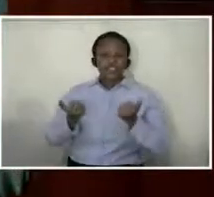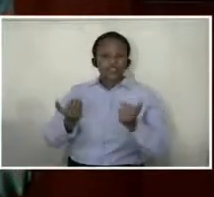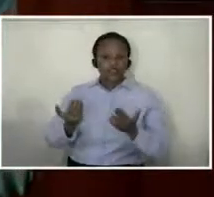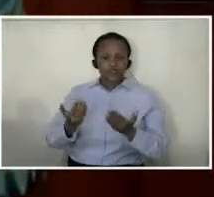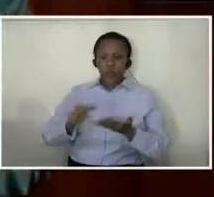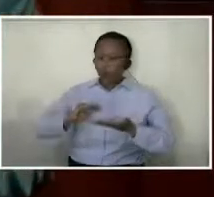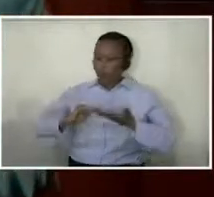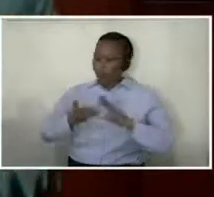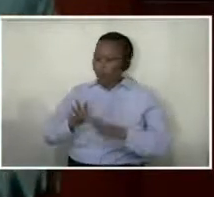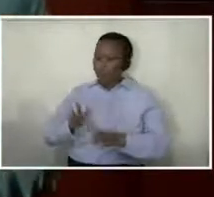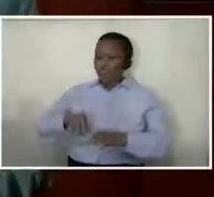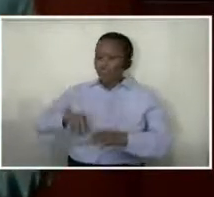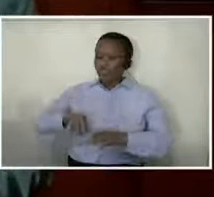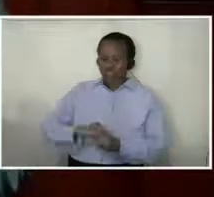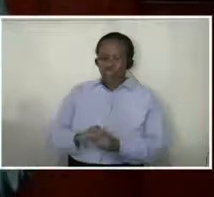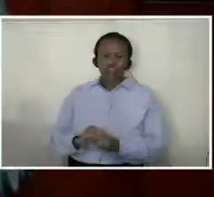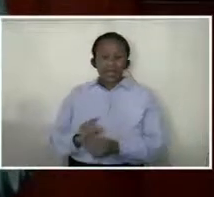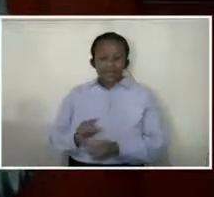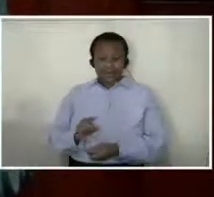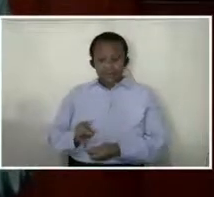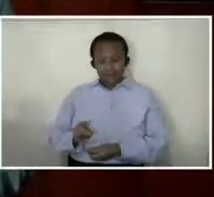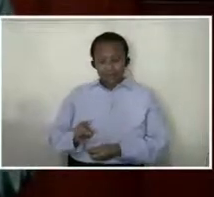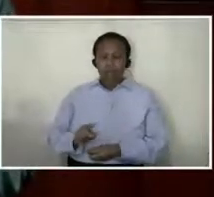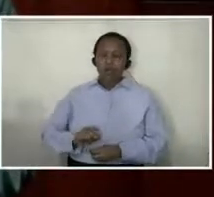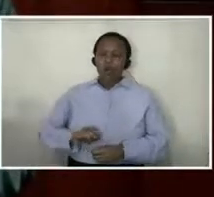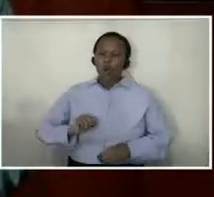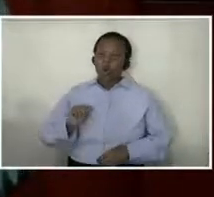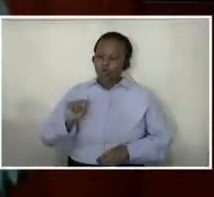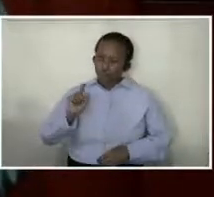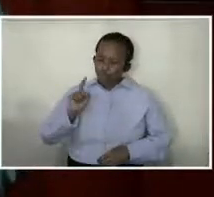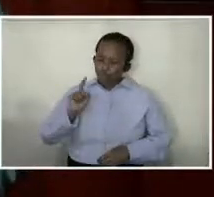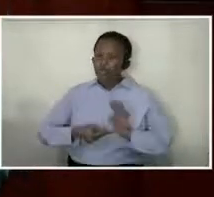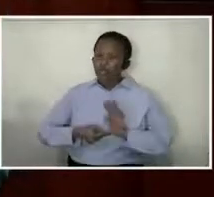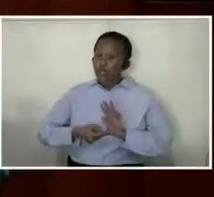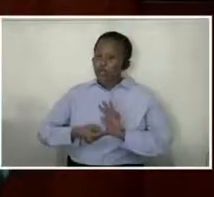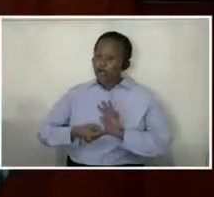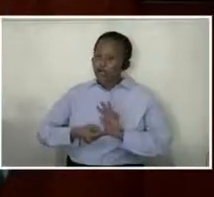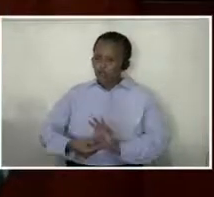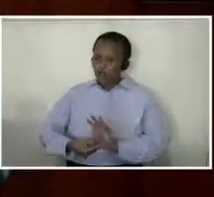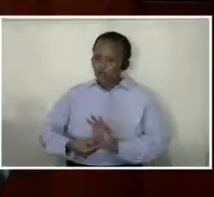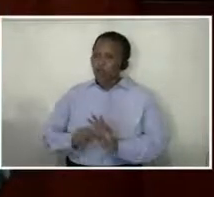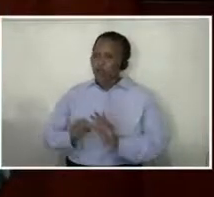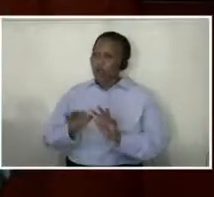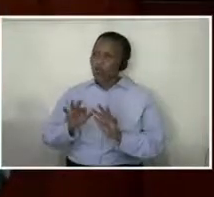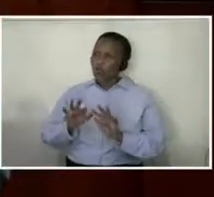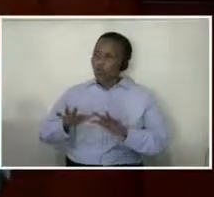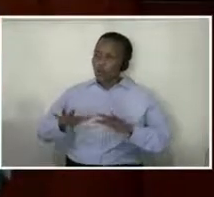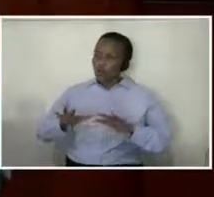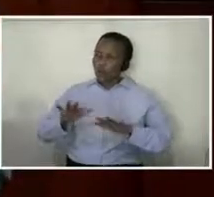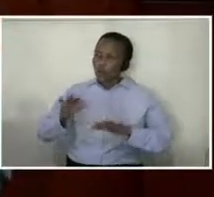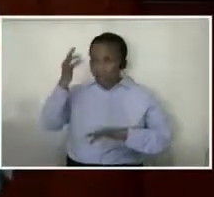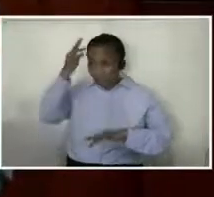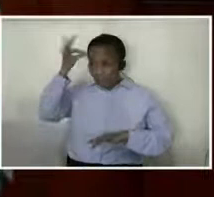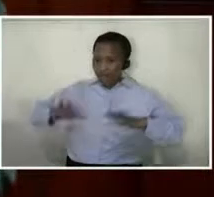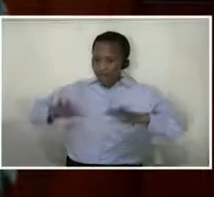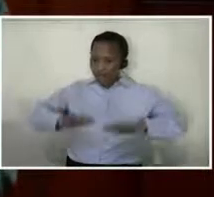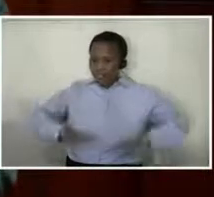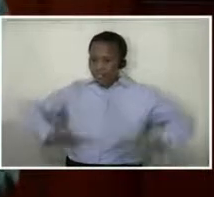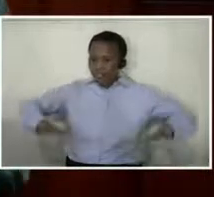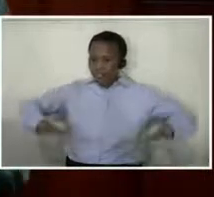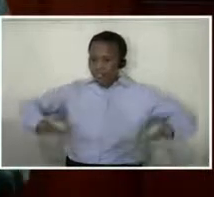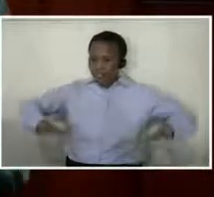community participation should be the hallmark in all spheres of government and organs of